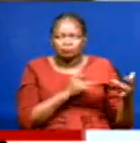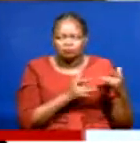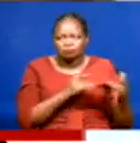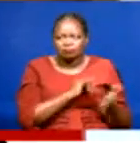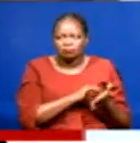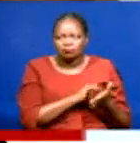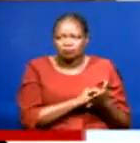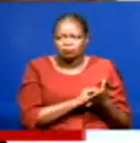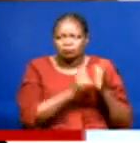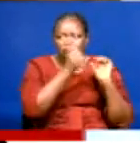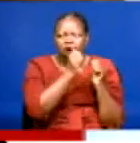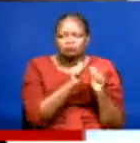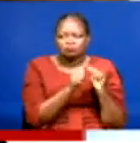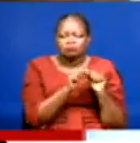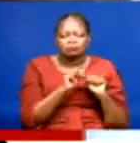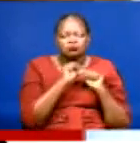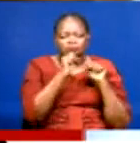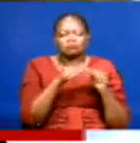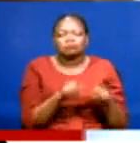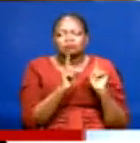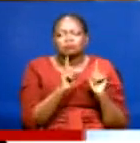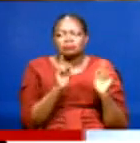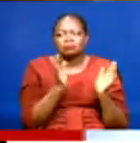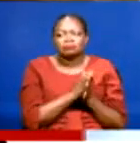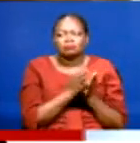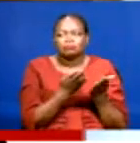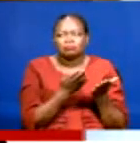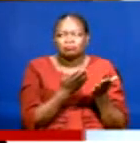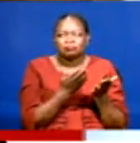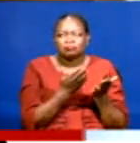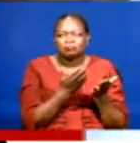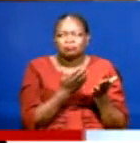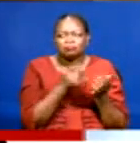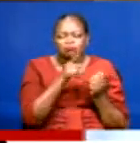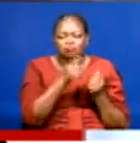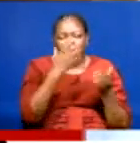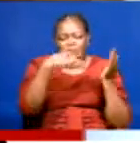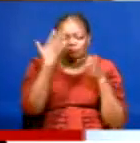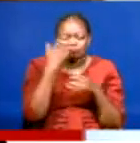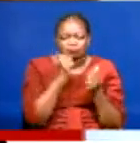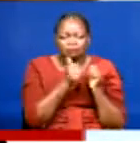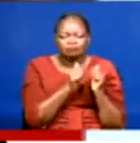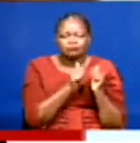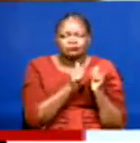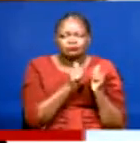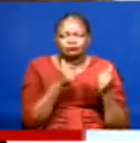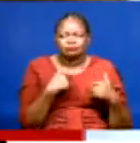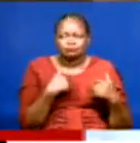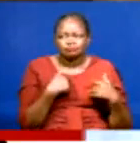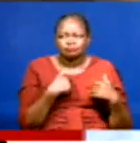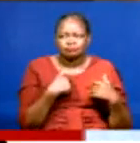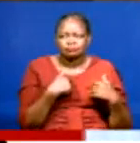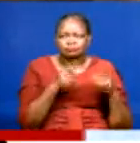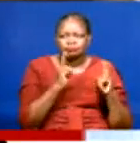the sports, boxing itself, and it being a professional sport, we have very